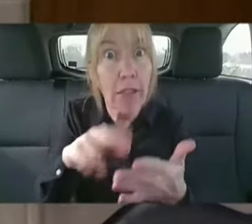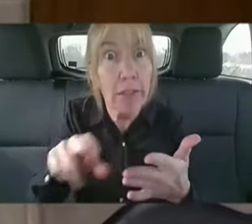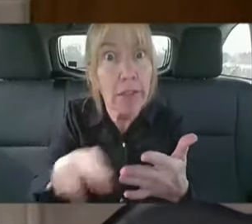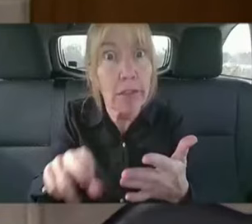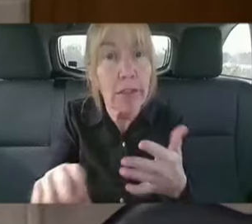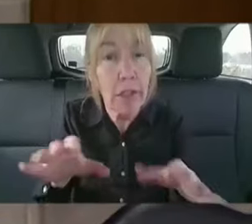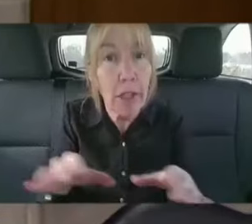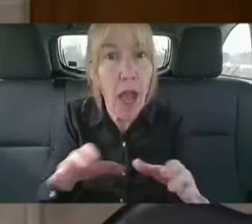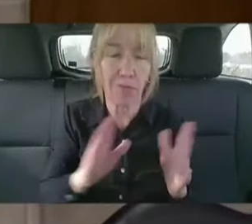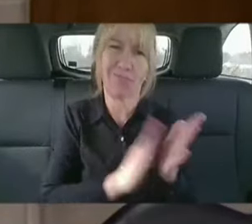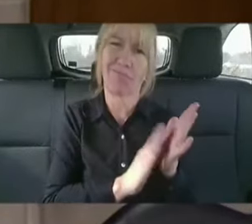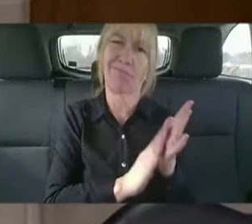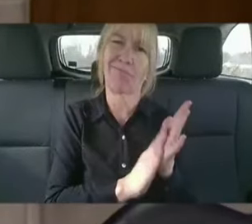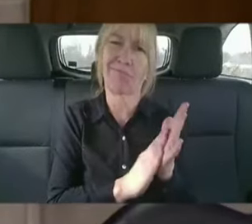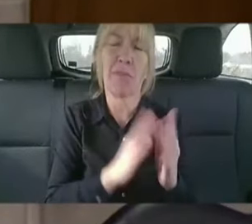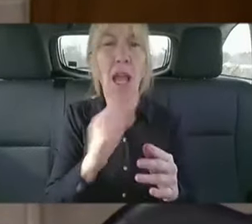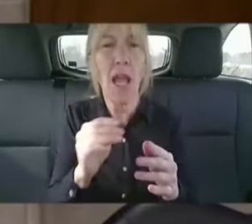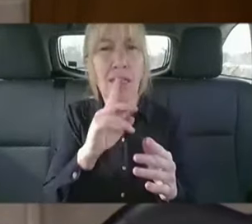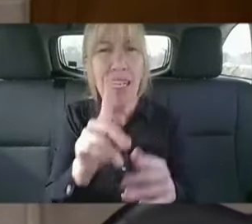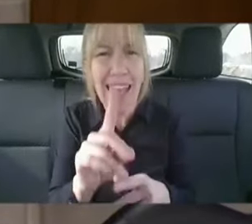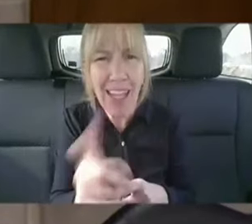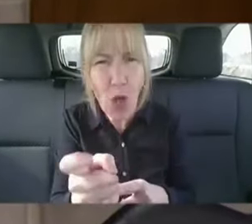on diagnosis and treatment.